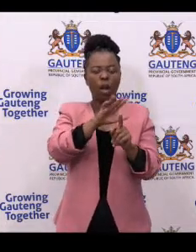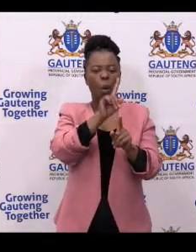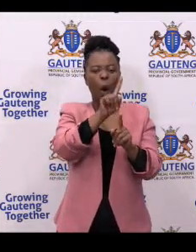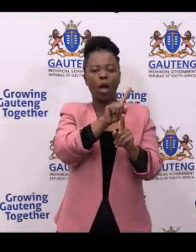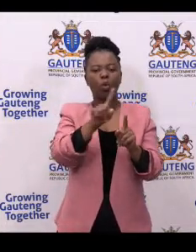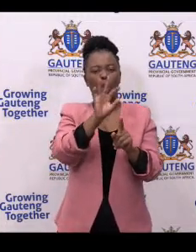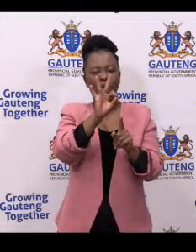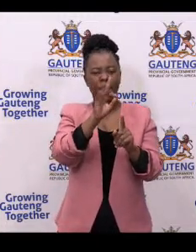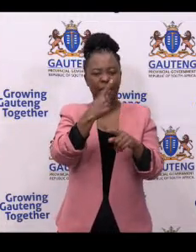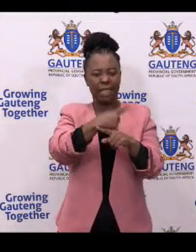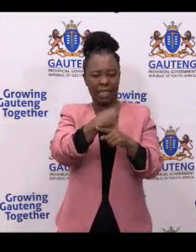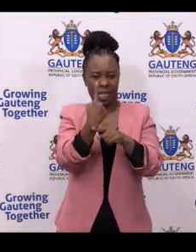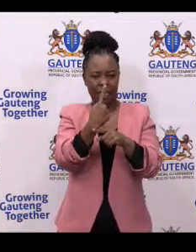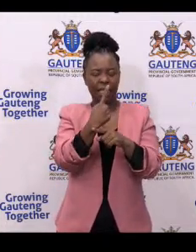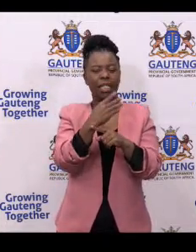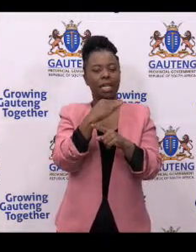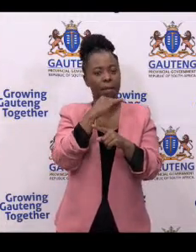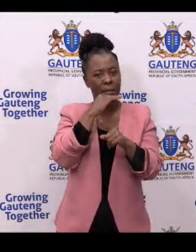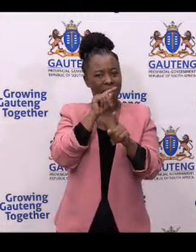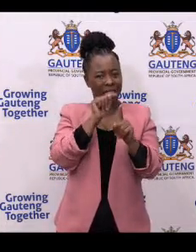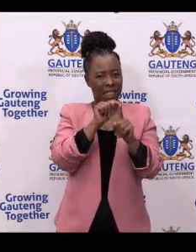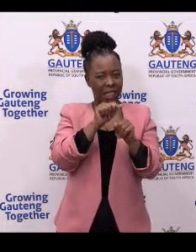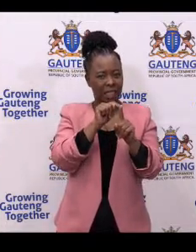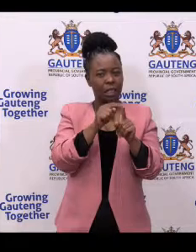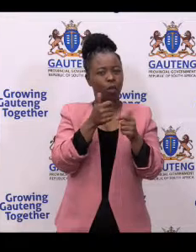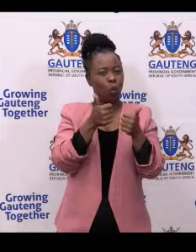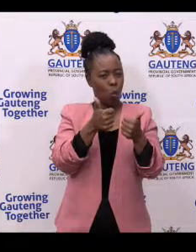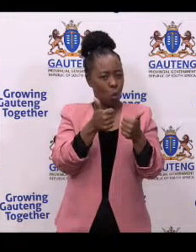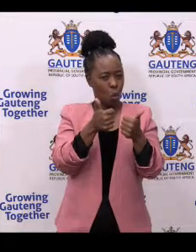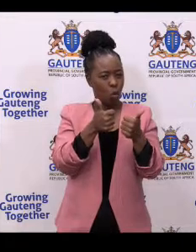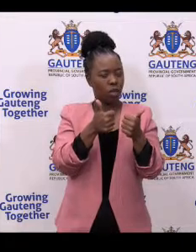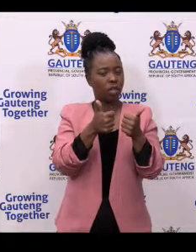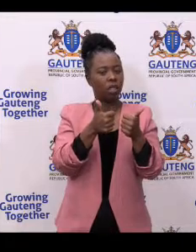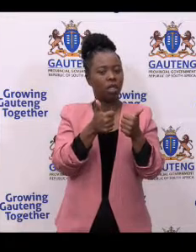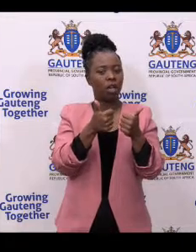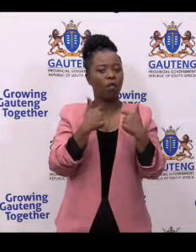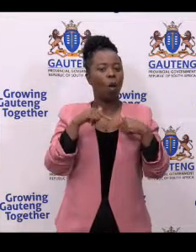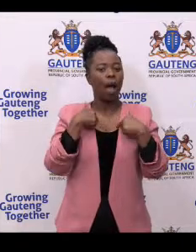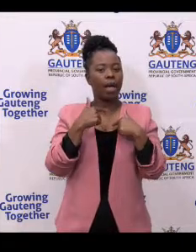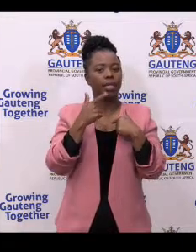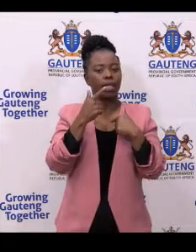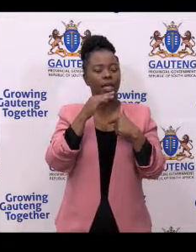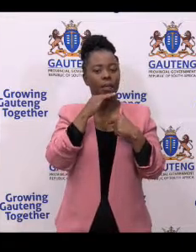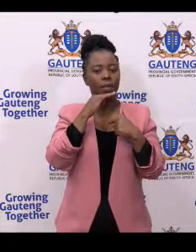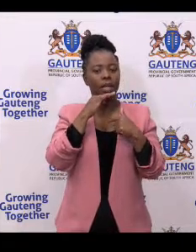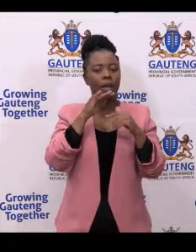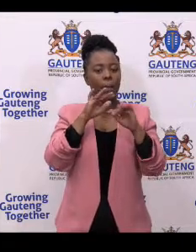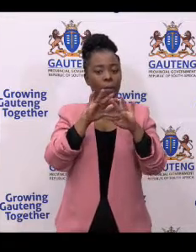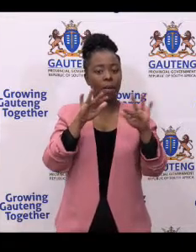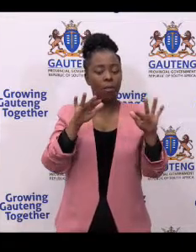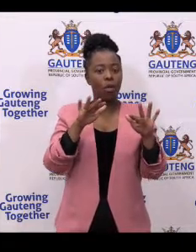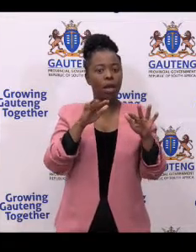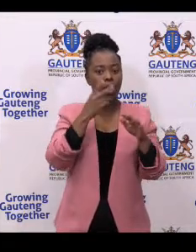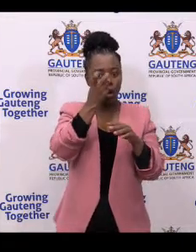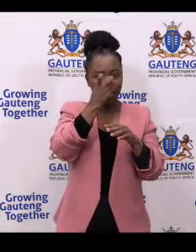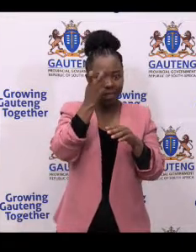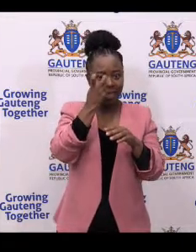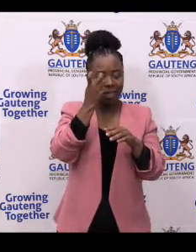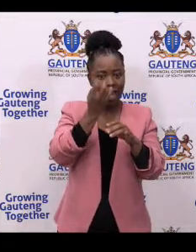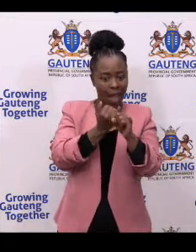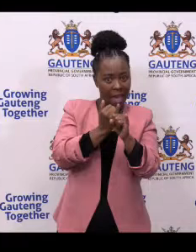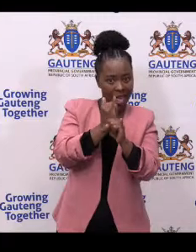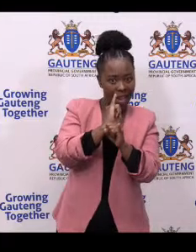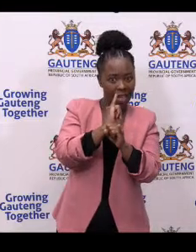good indication of us, people not seeking help quite early, coming to